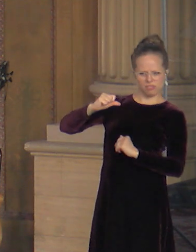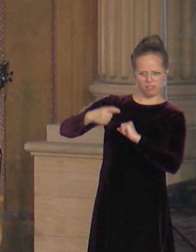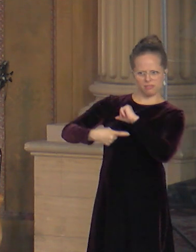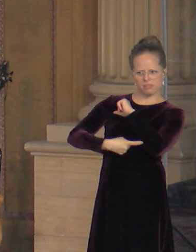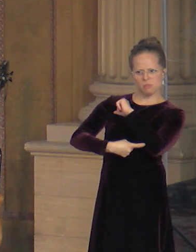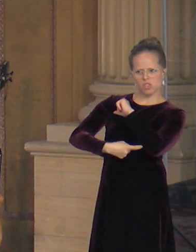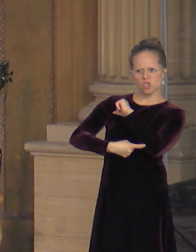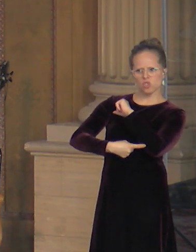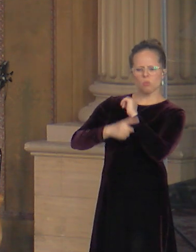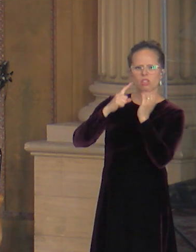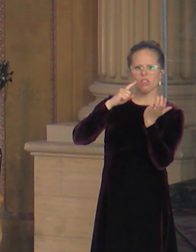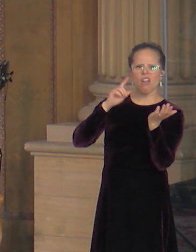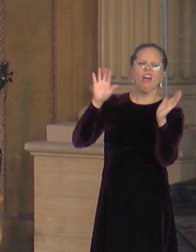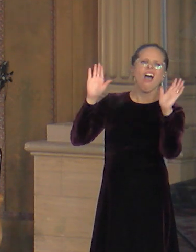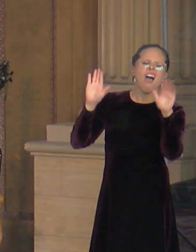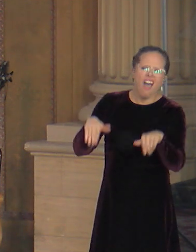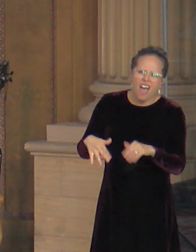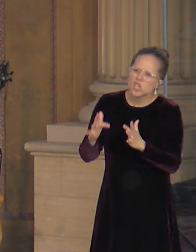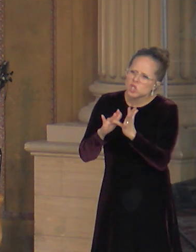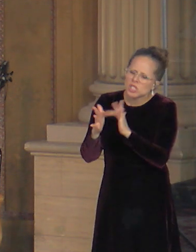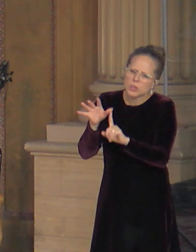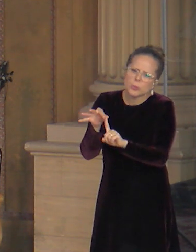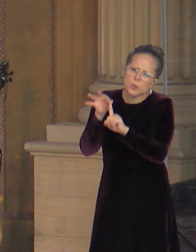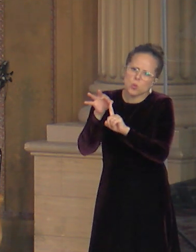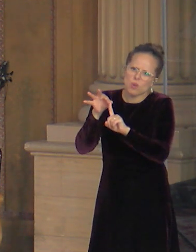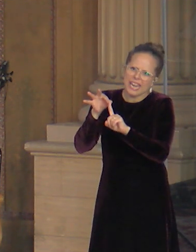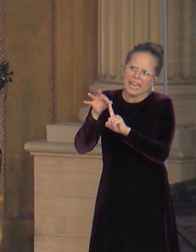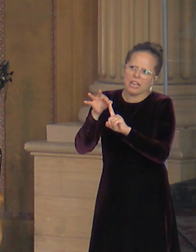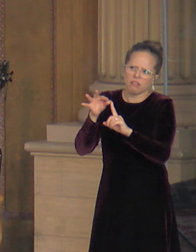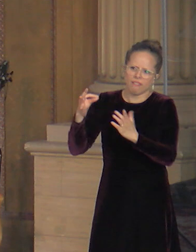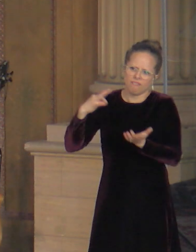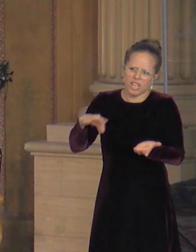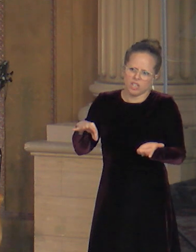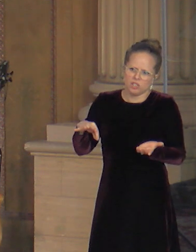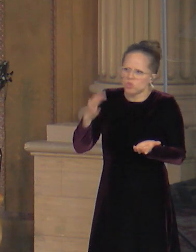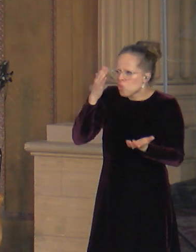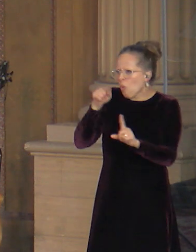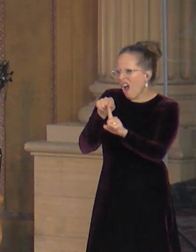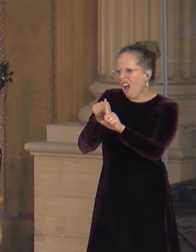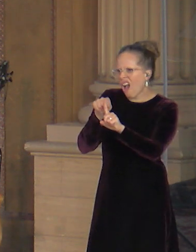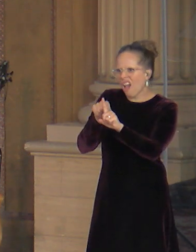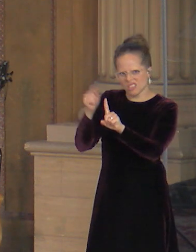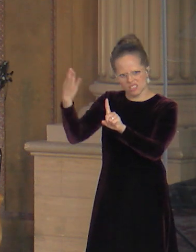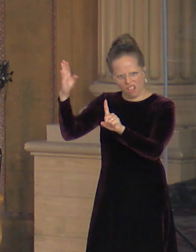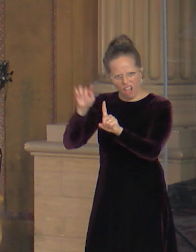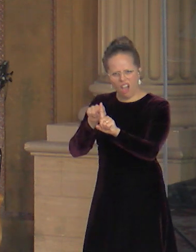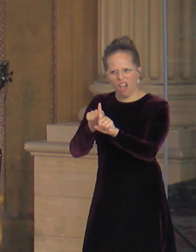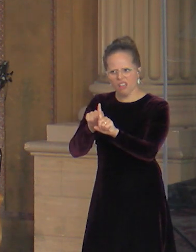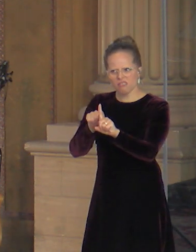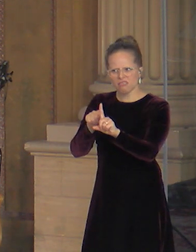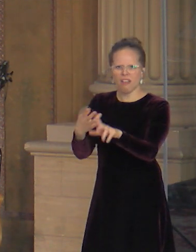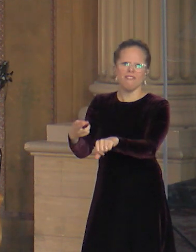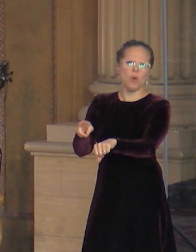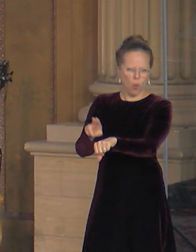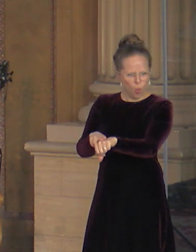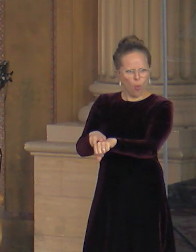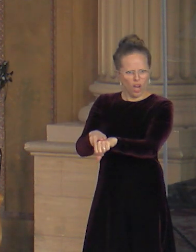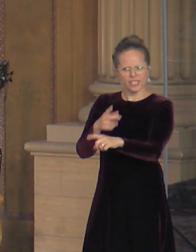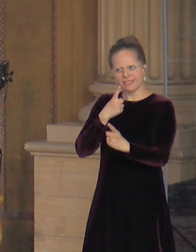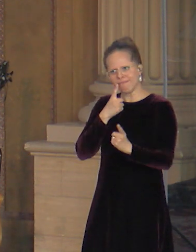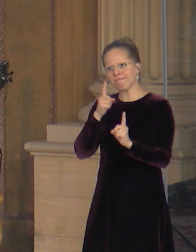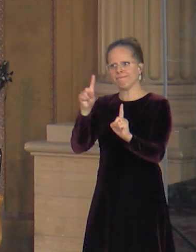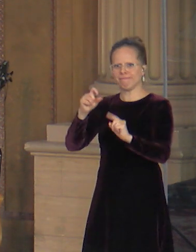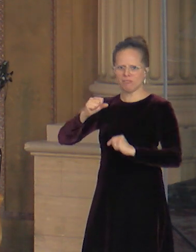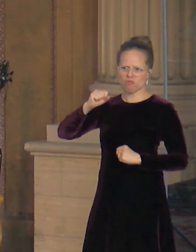could think well Jesus had a unique advantage because he's God like of course he was fine